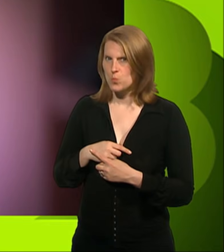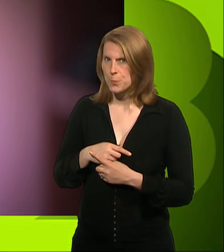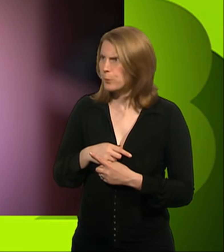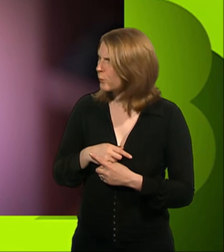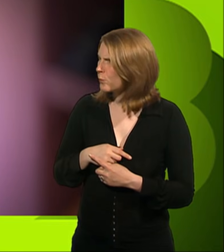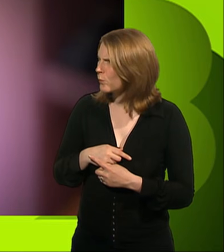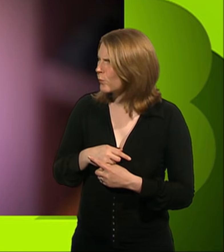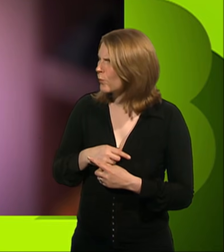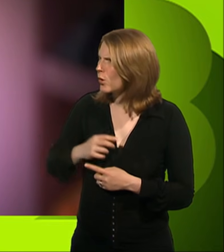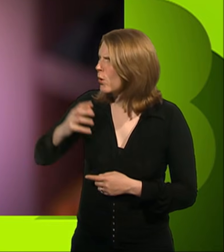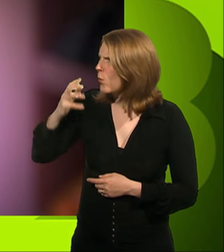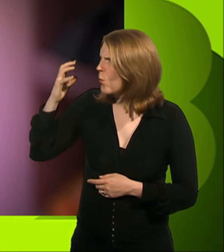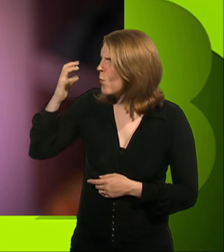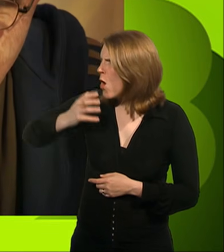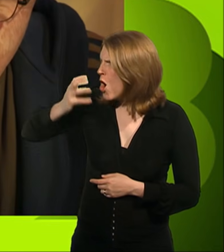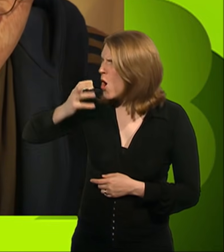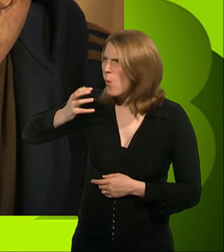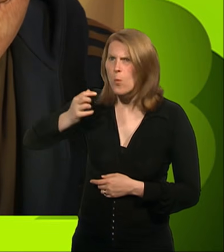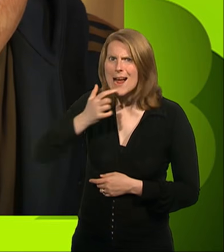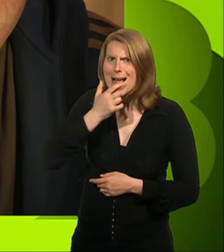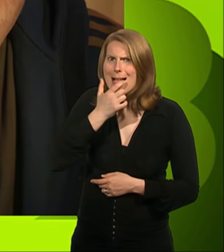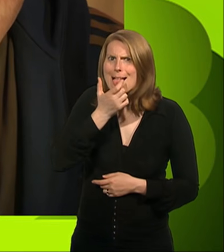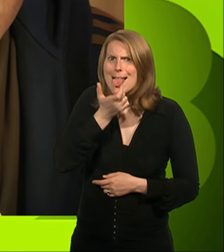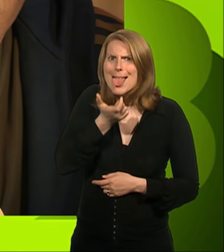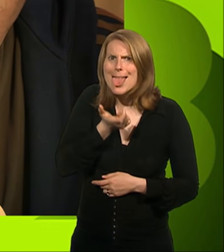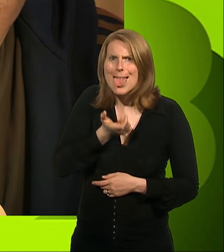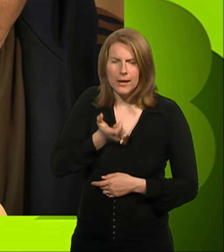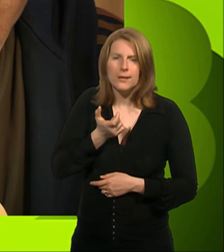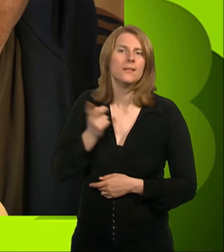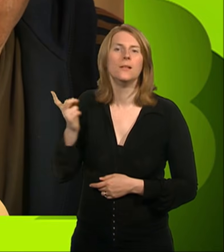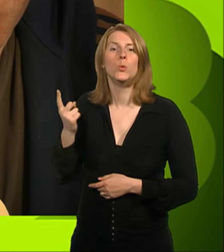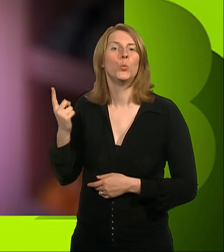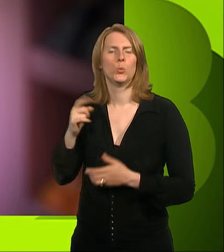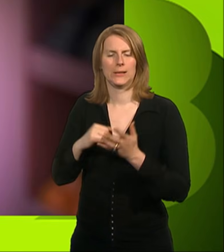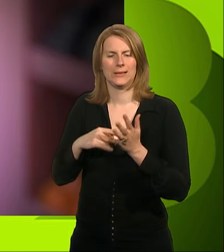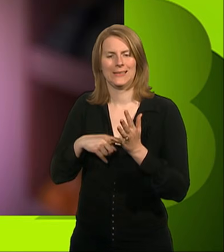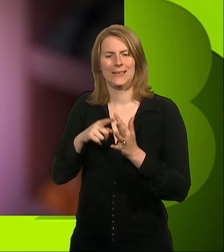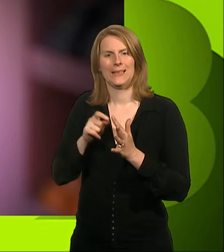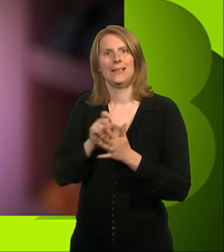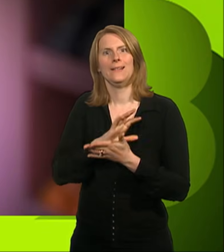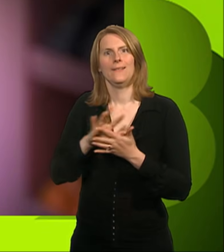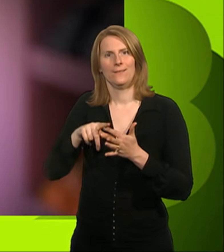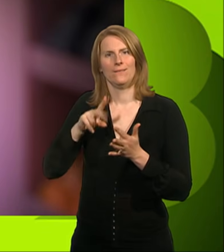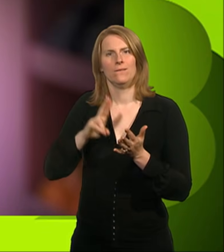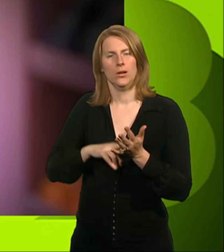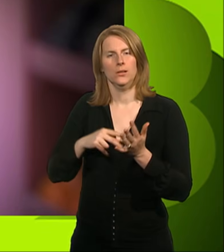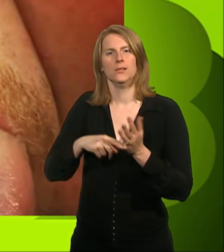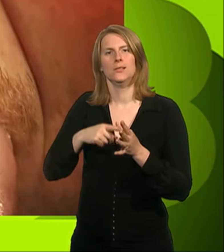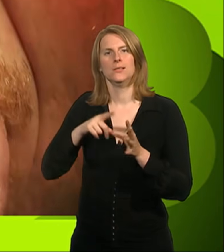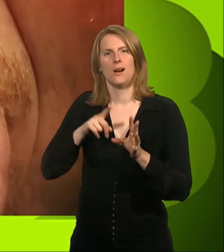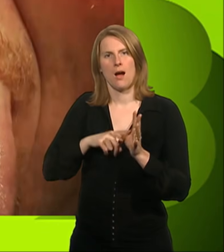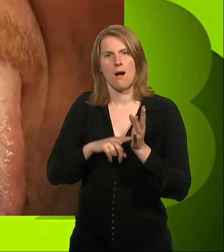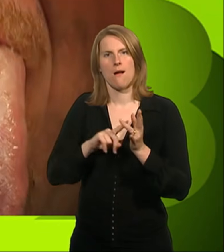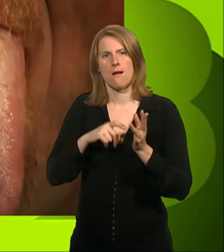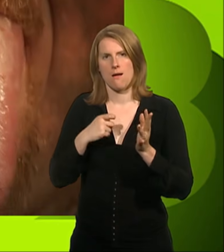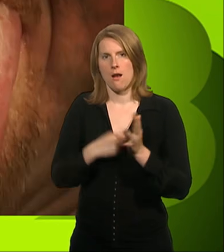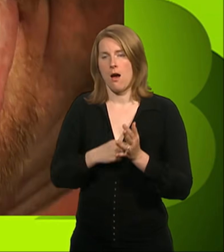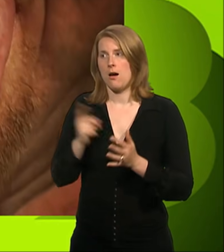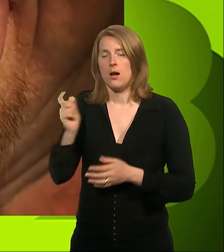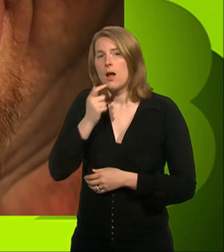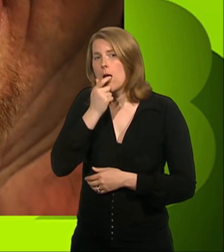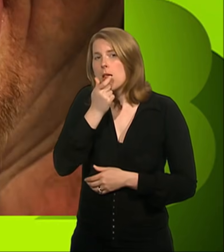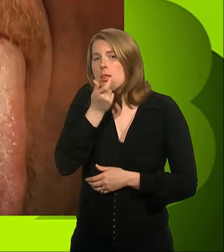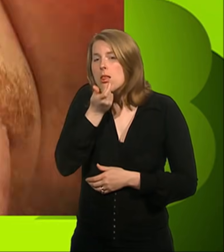Whoa, whoa, whoa! Make it stop! Make it stop! This is Stephen Taylor, and he has the world's longest tongue.